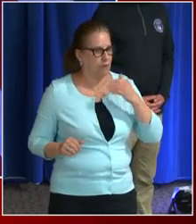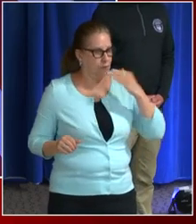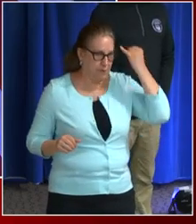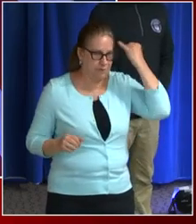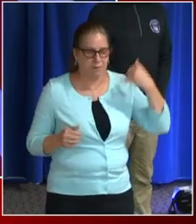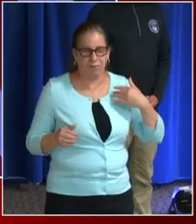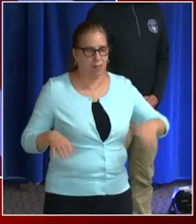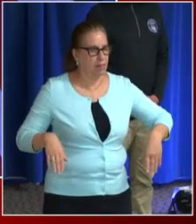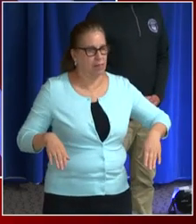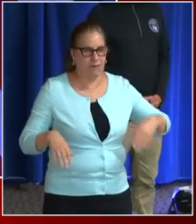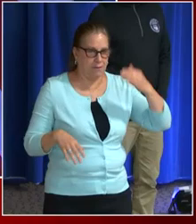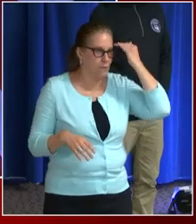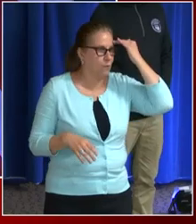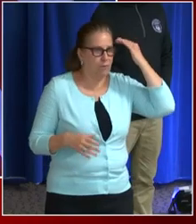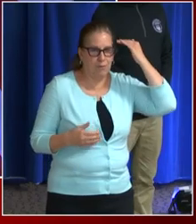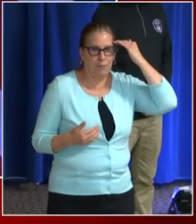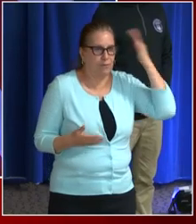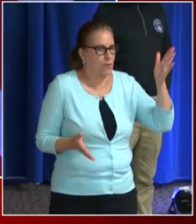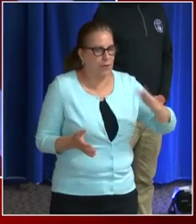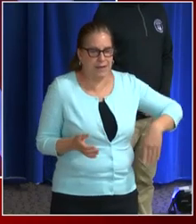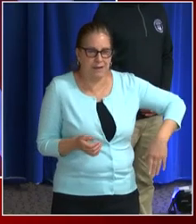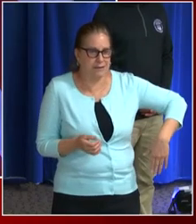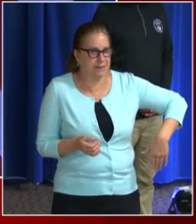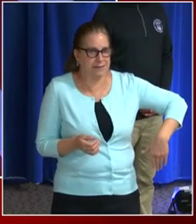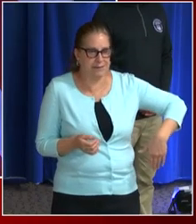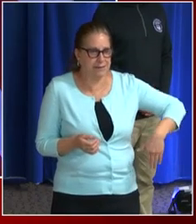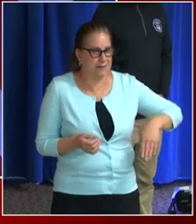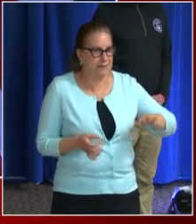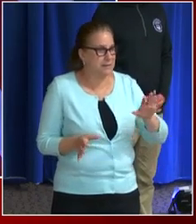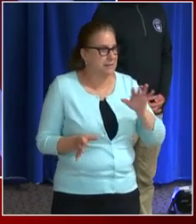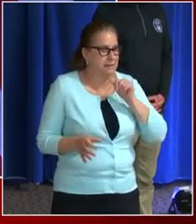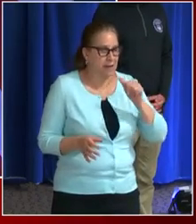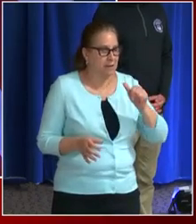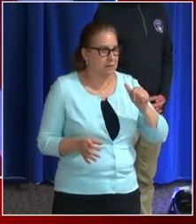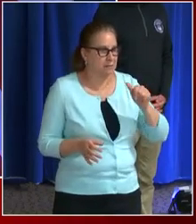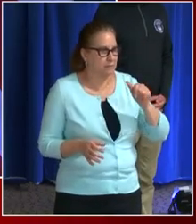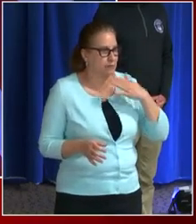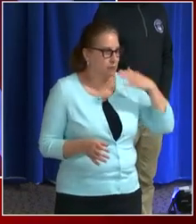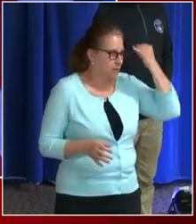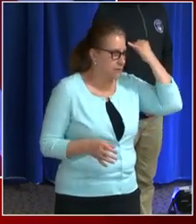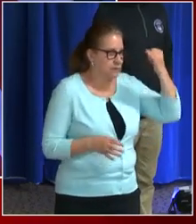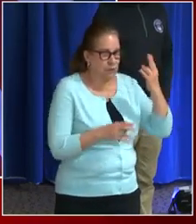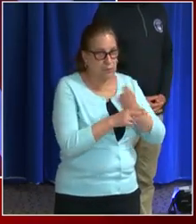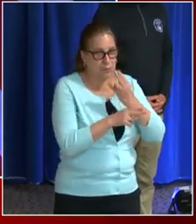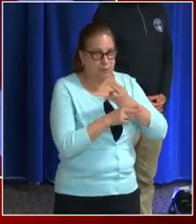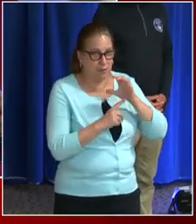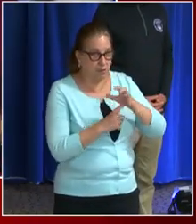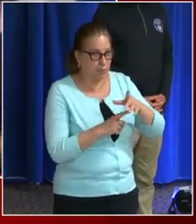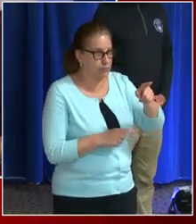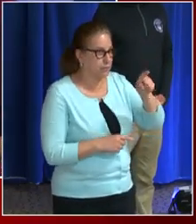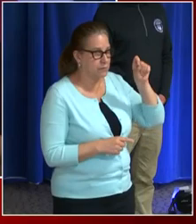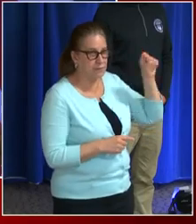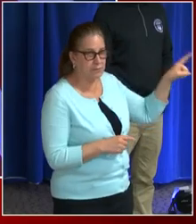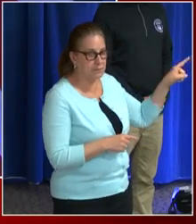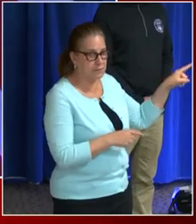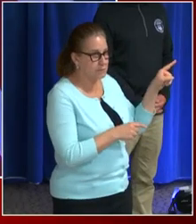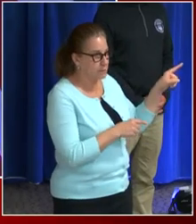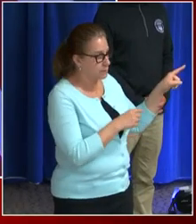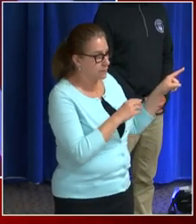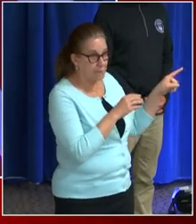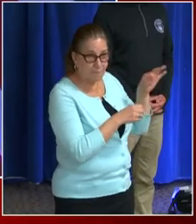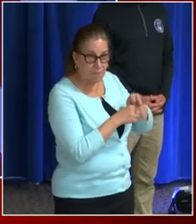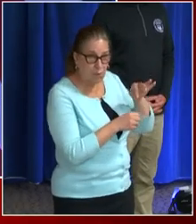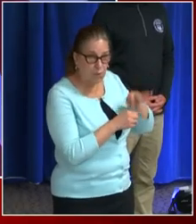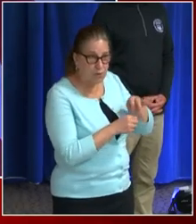no. Last question. And then, Mayor, can I ask you about voting? Yes. Have you voted yet? What are your plans for voting? I'm going to vote